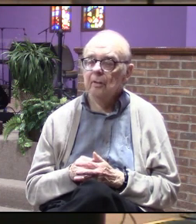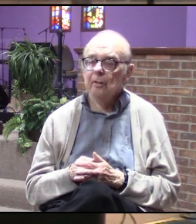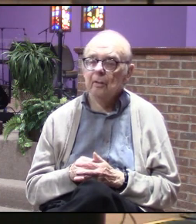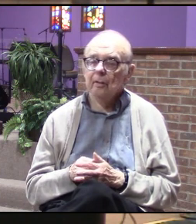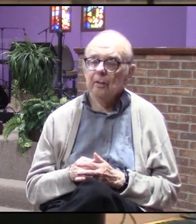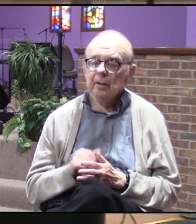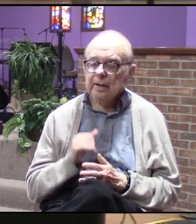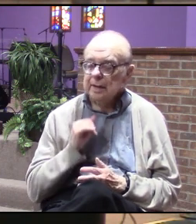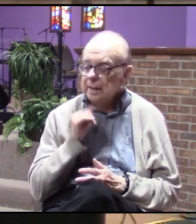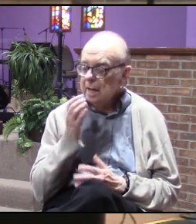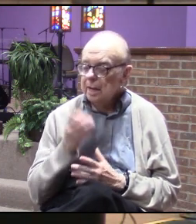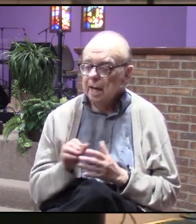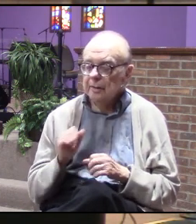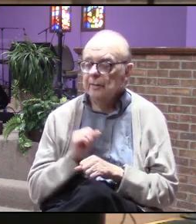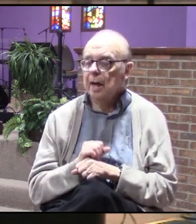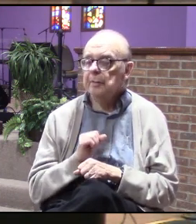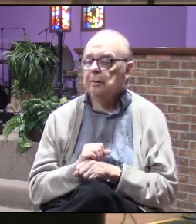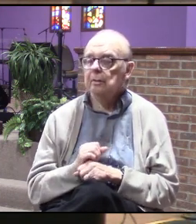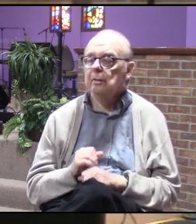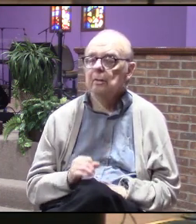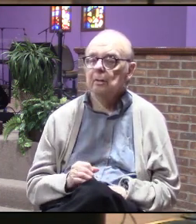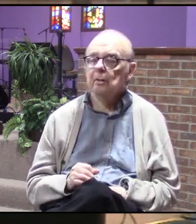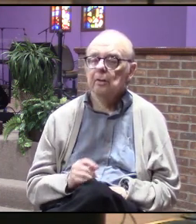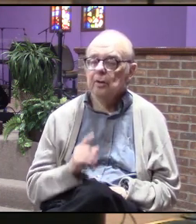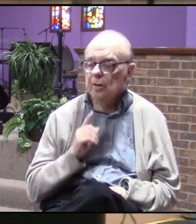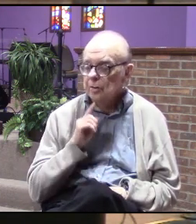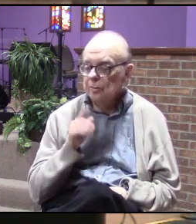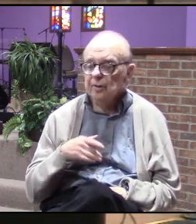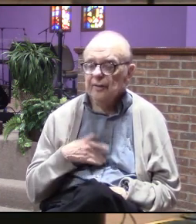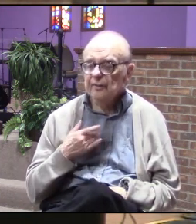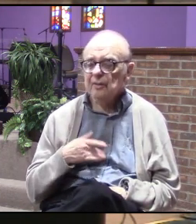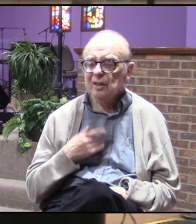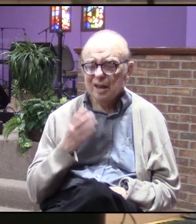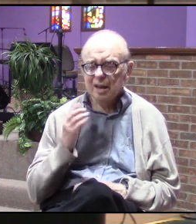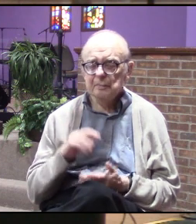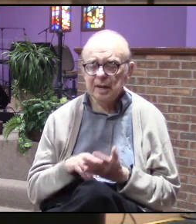And not just out of habit. Truly meant it.